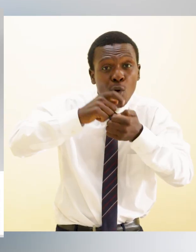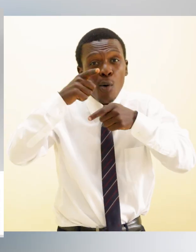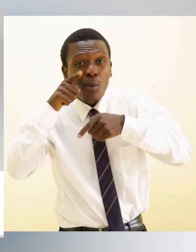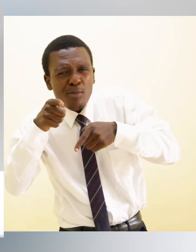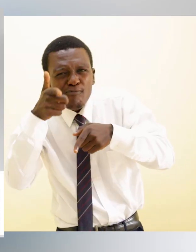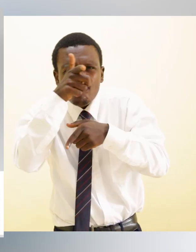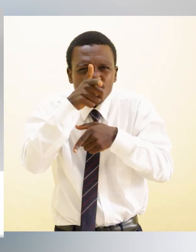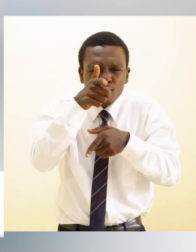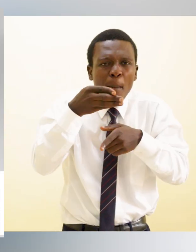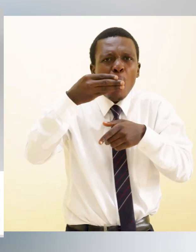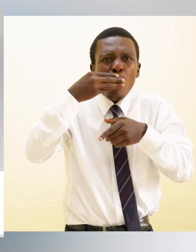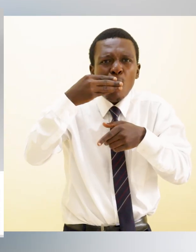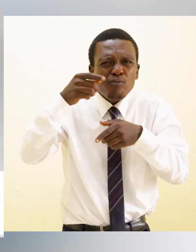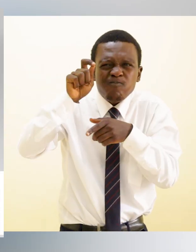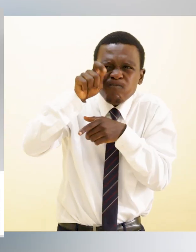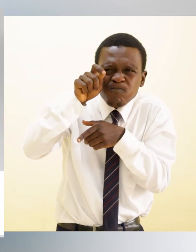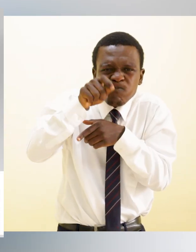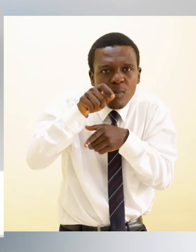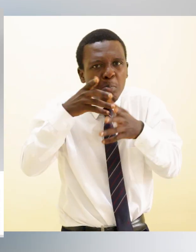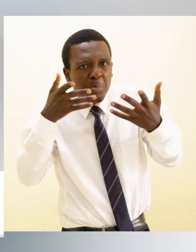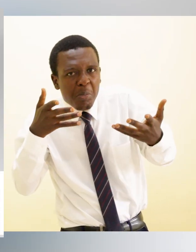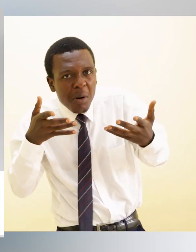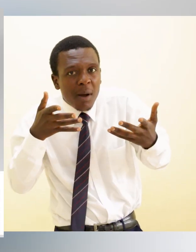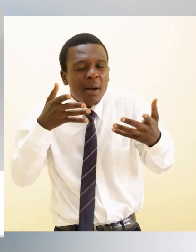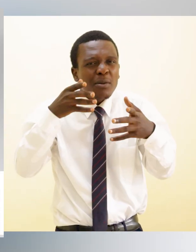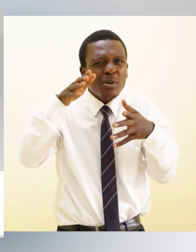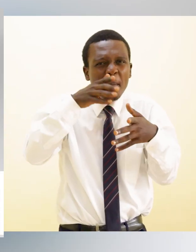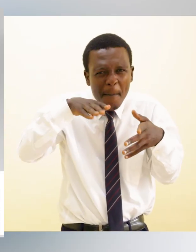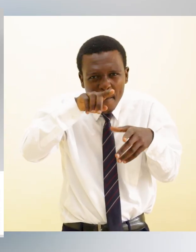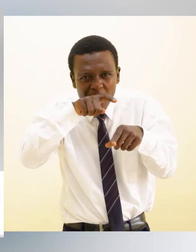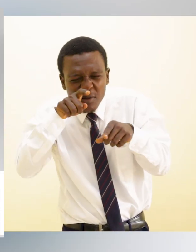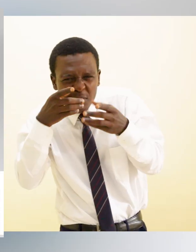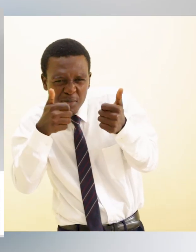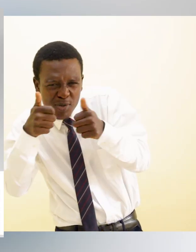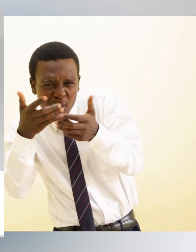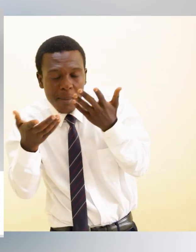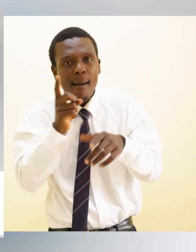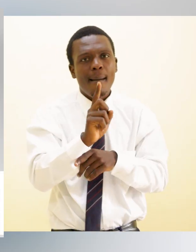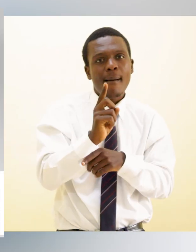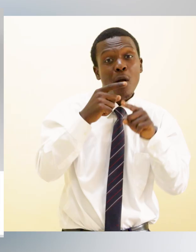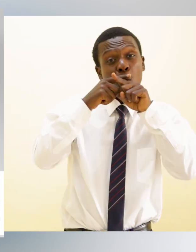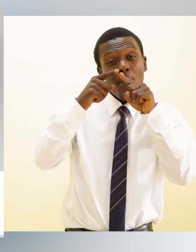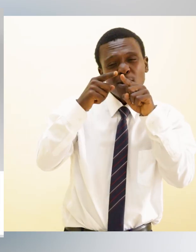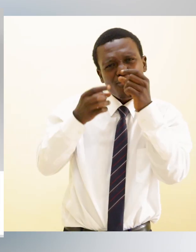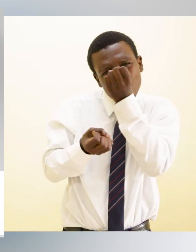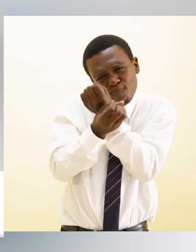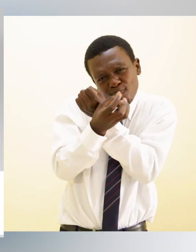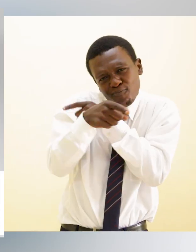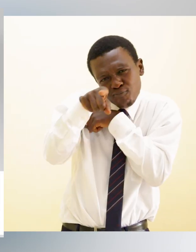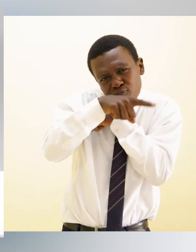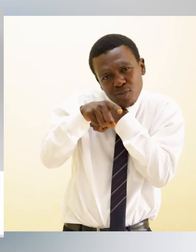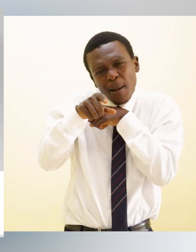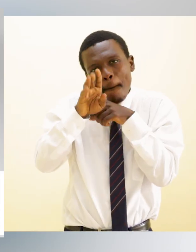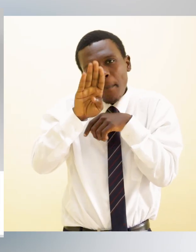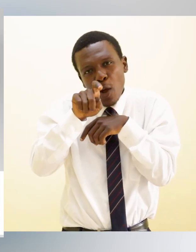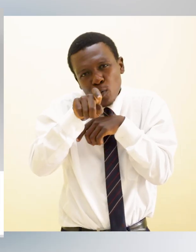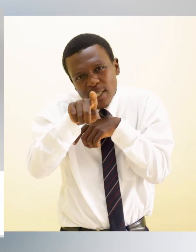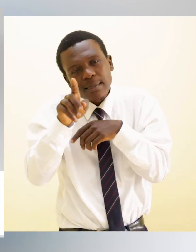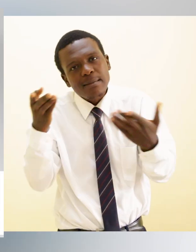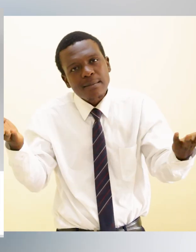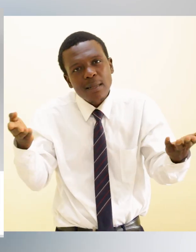using ototoxic drops when the tympanic membrane status is uncertain and overprescribing systemic